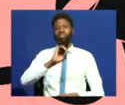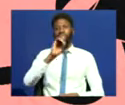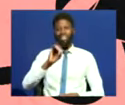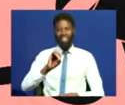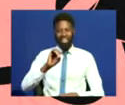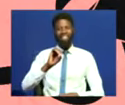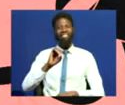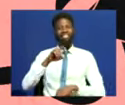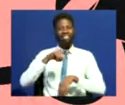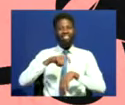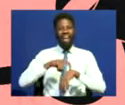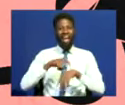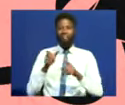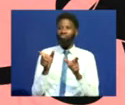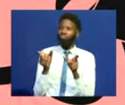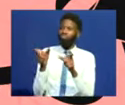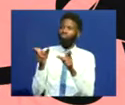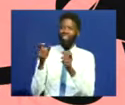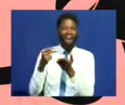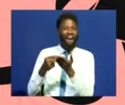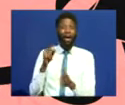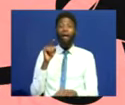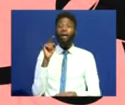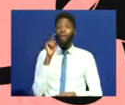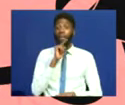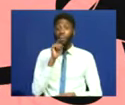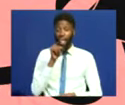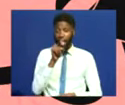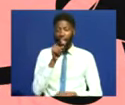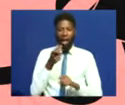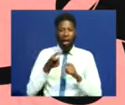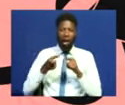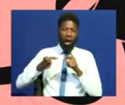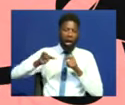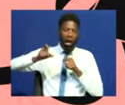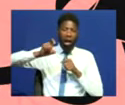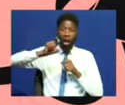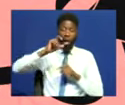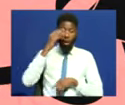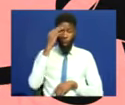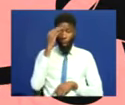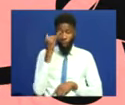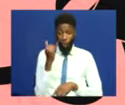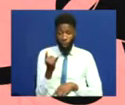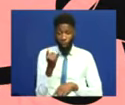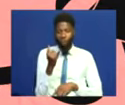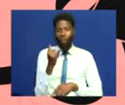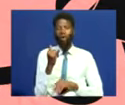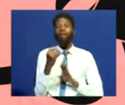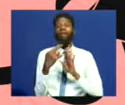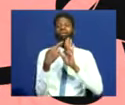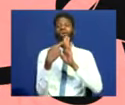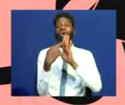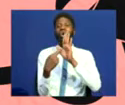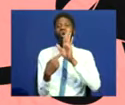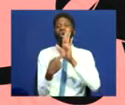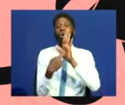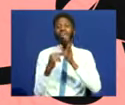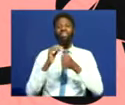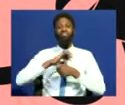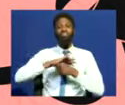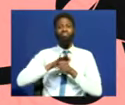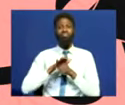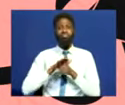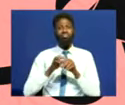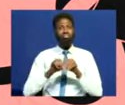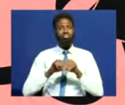we have ever experienced in the country, and it was exacerbated by the measures undertaken during the COVID-19 year. Now, to 2021, at